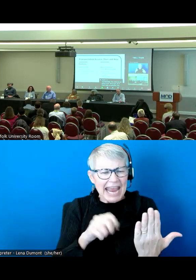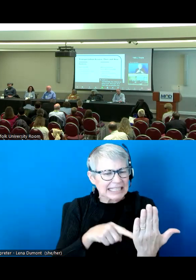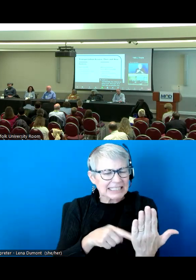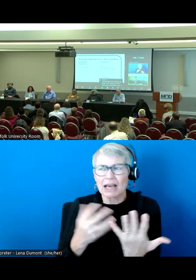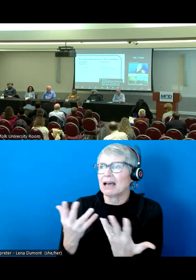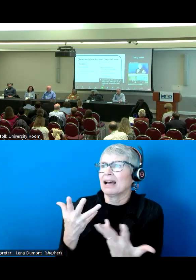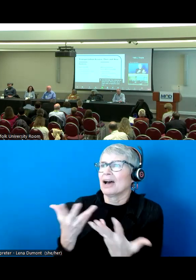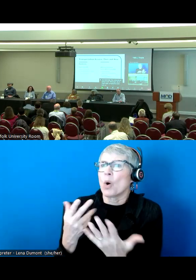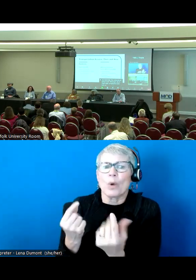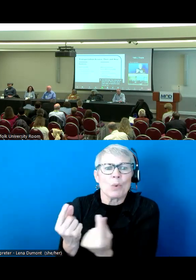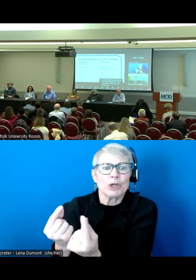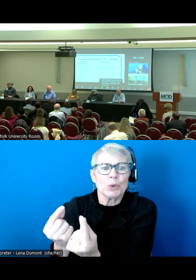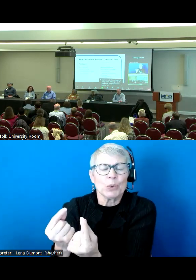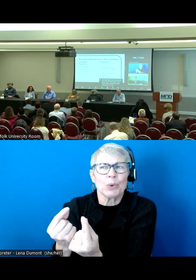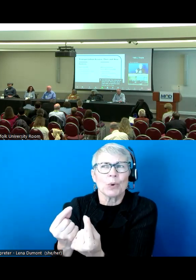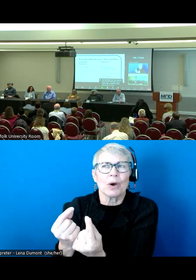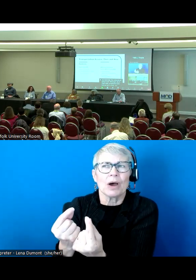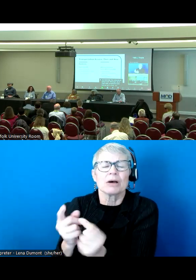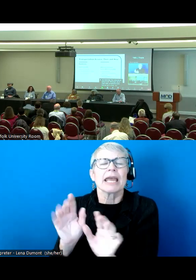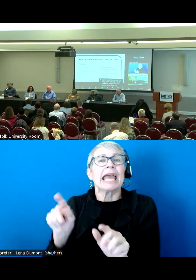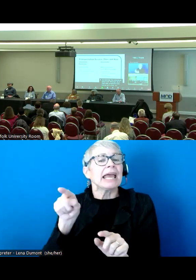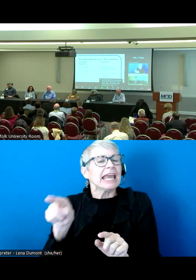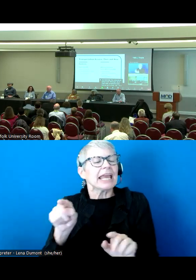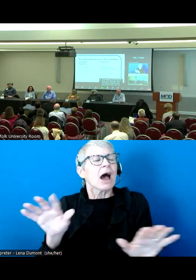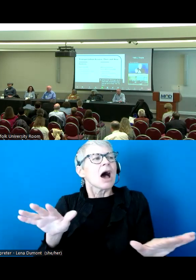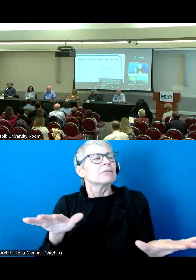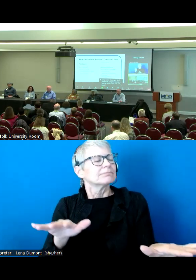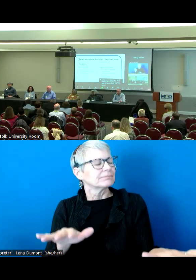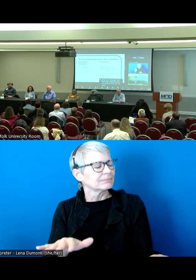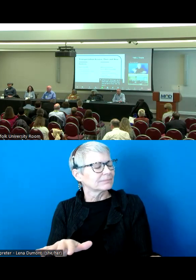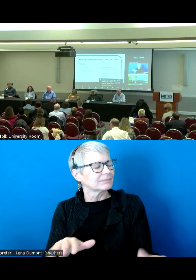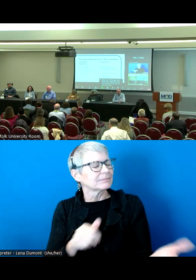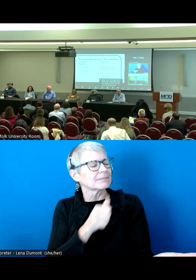know him. He was so incredibly patient and helpful.